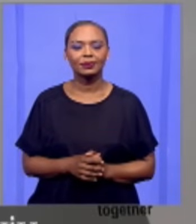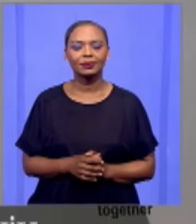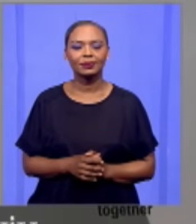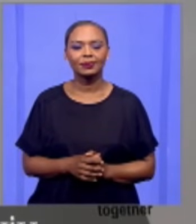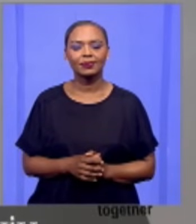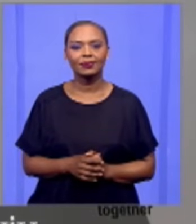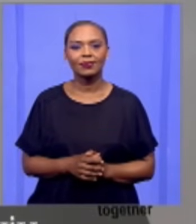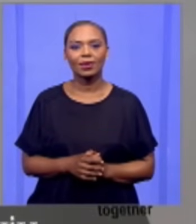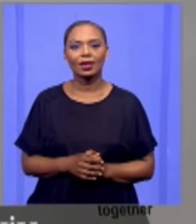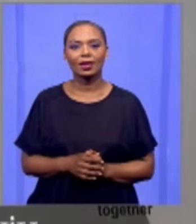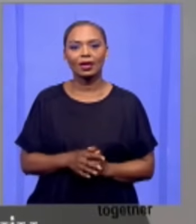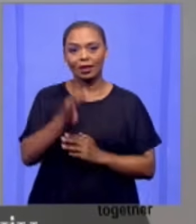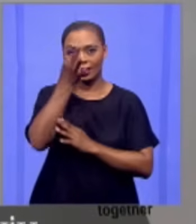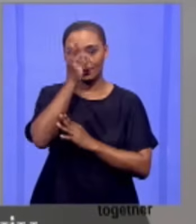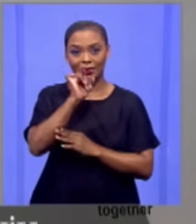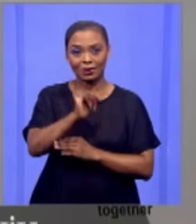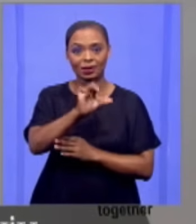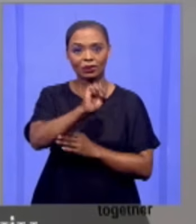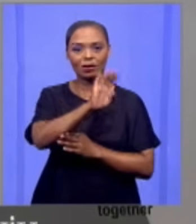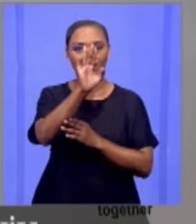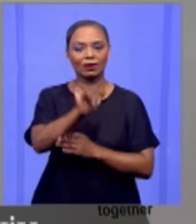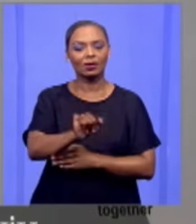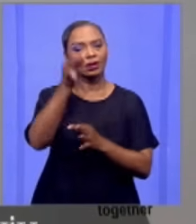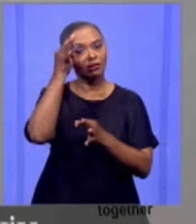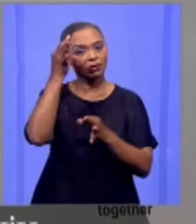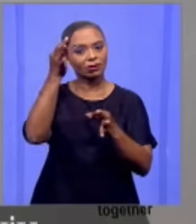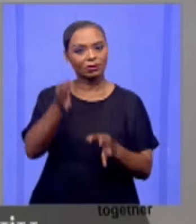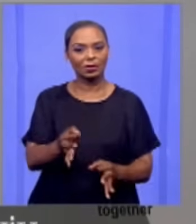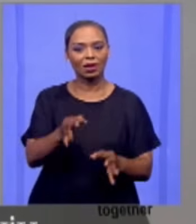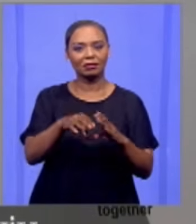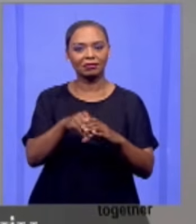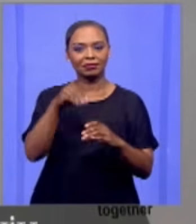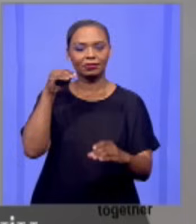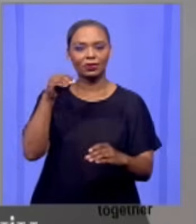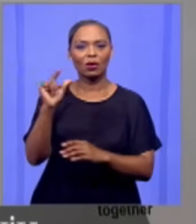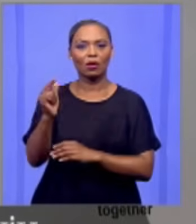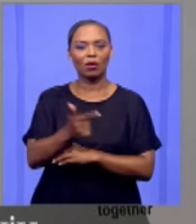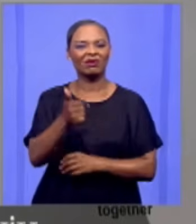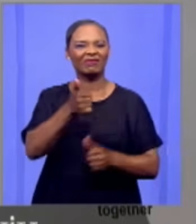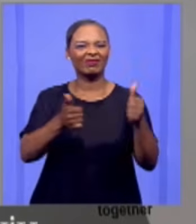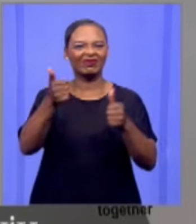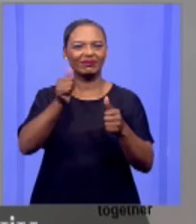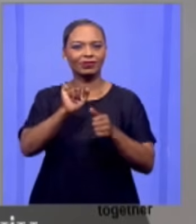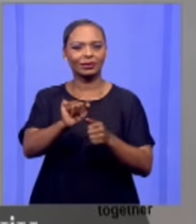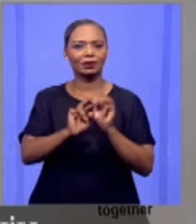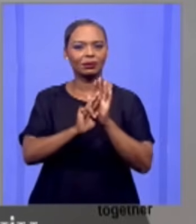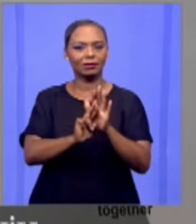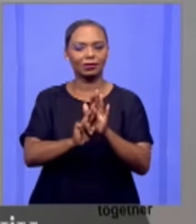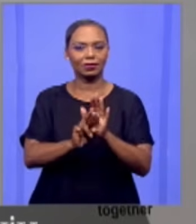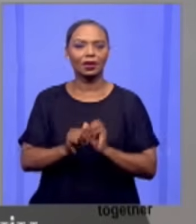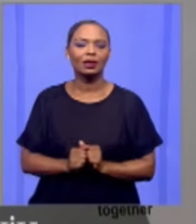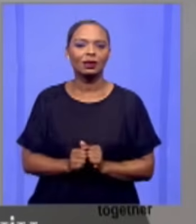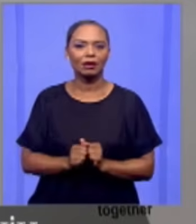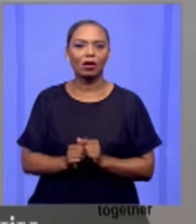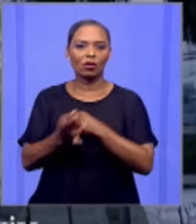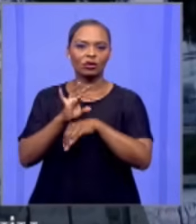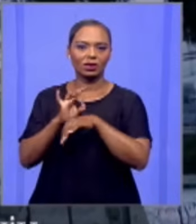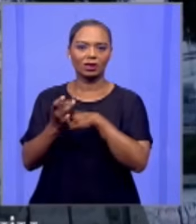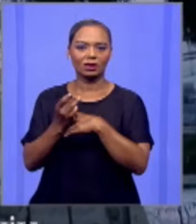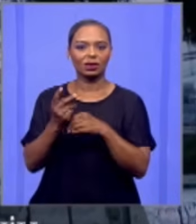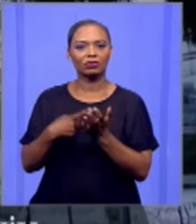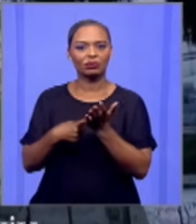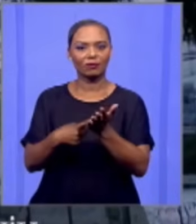And the South African government has decided to withdraw all its diplomats in Tel Aviv for consultation.